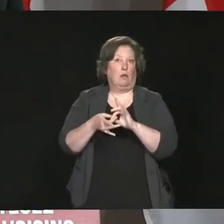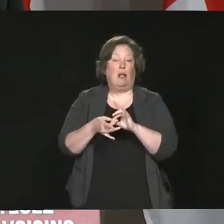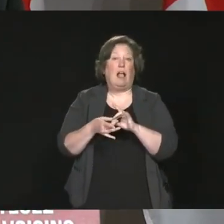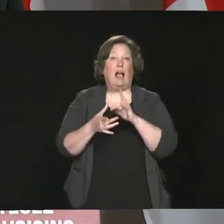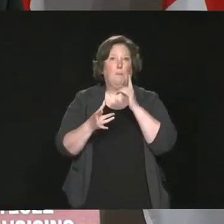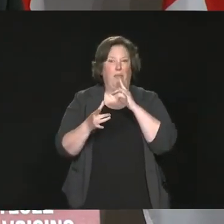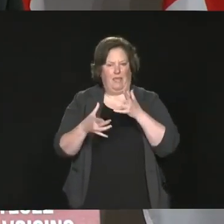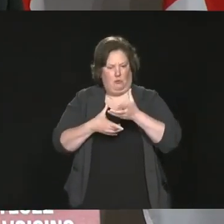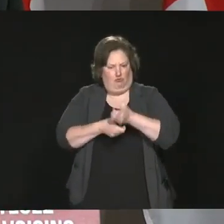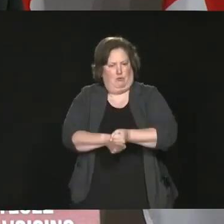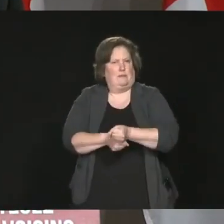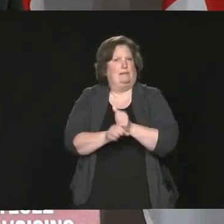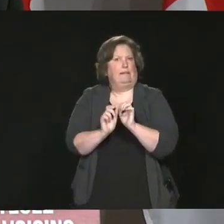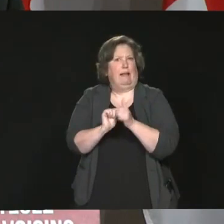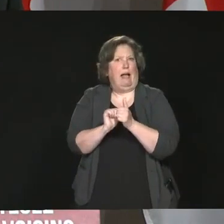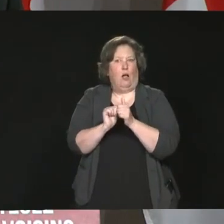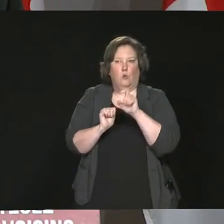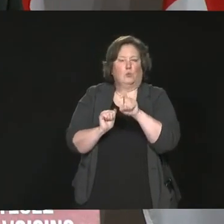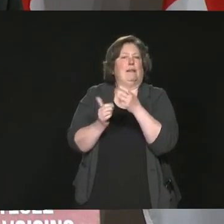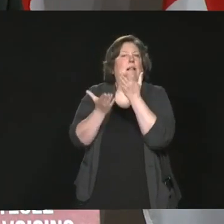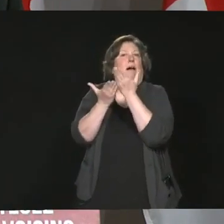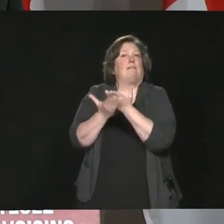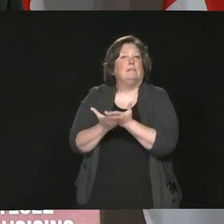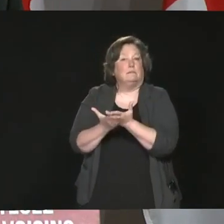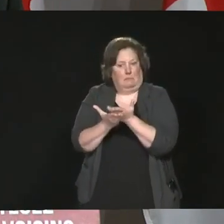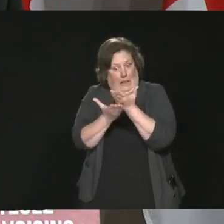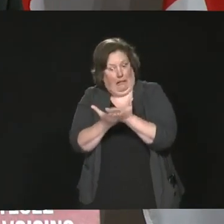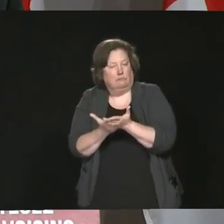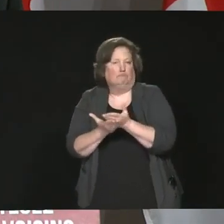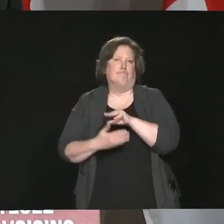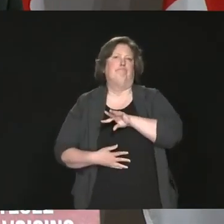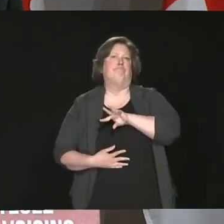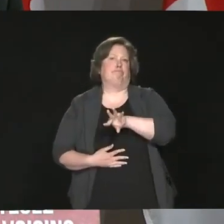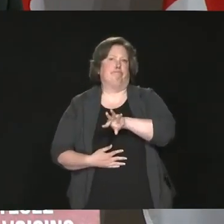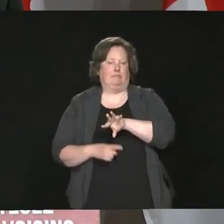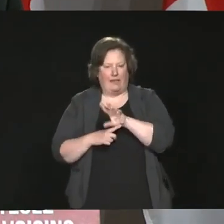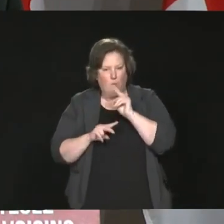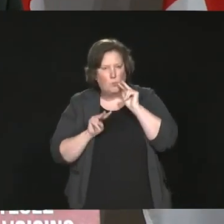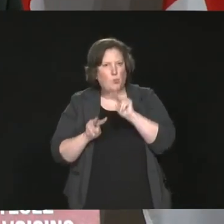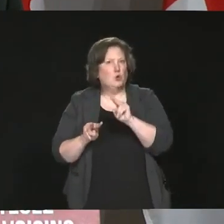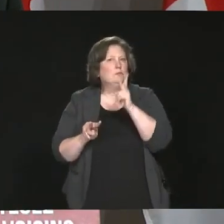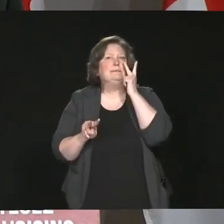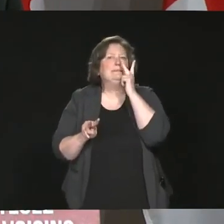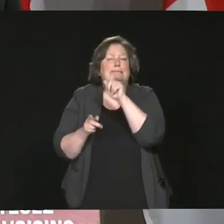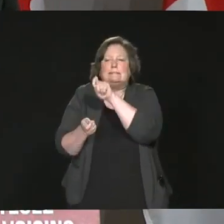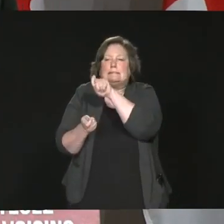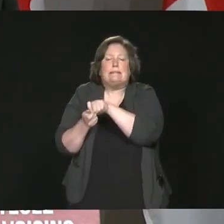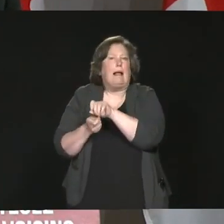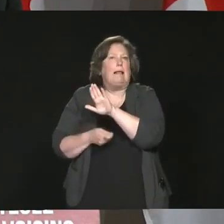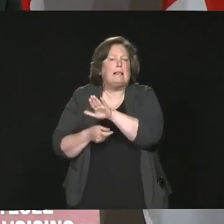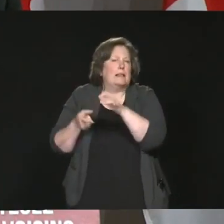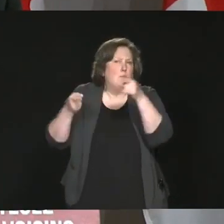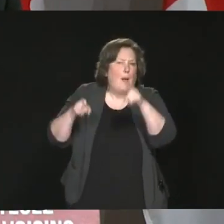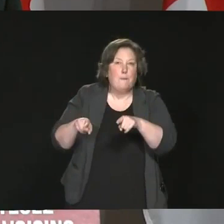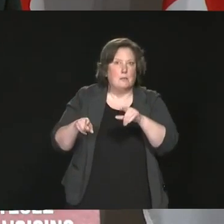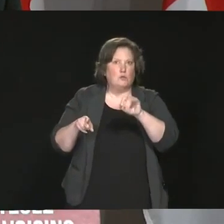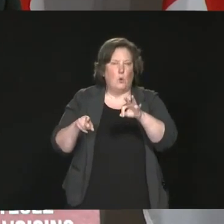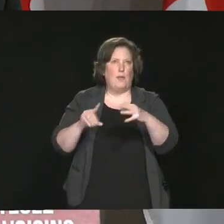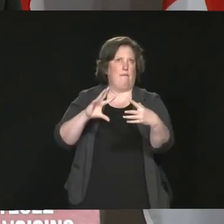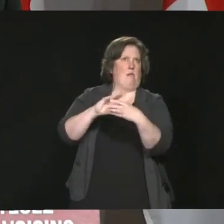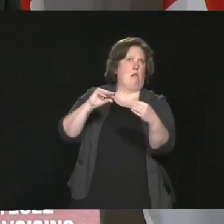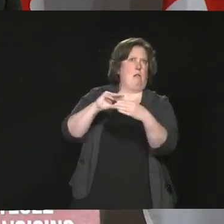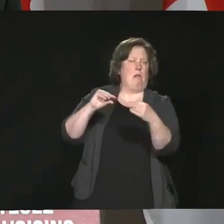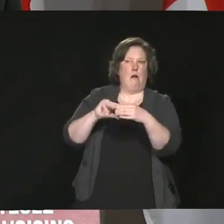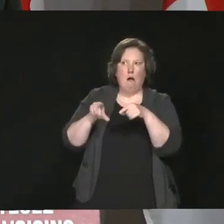give us all and the public a better understanding of exactly what transpired. I've been involved in a number of pilots in